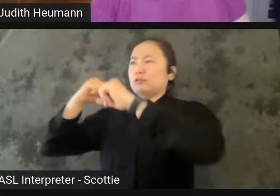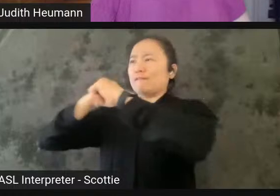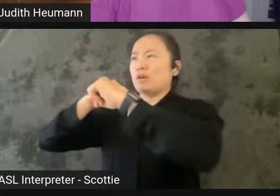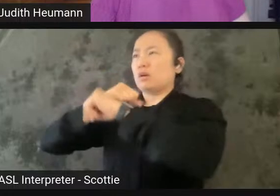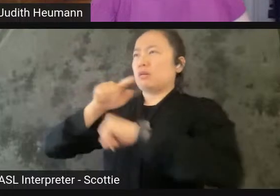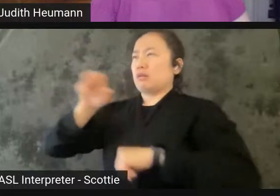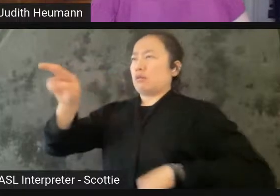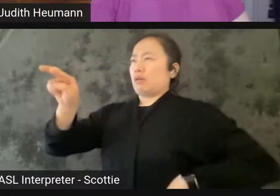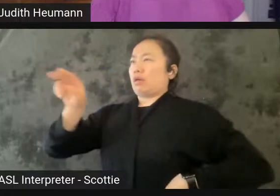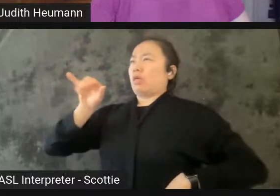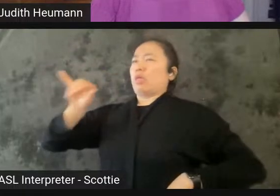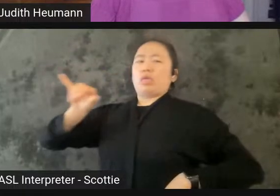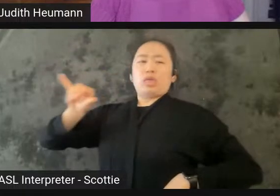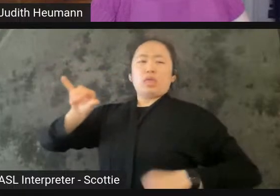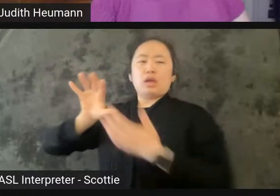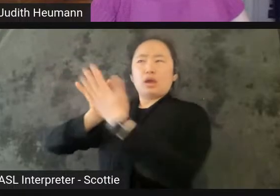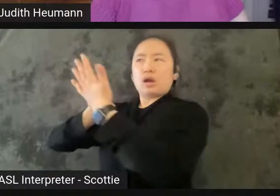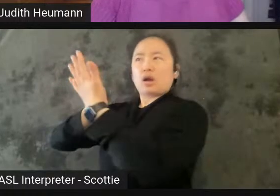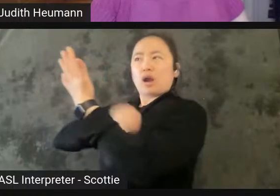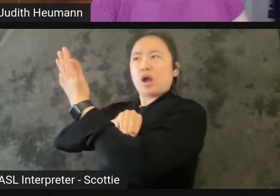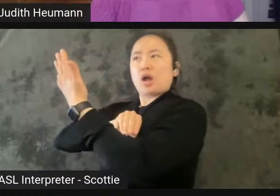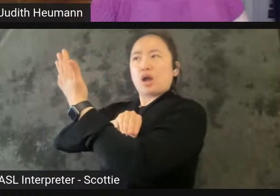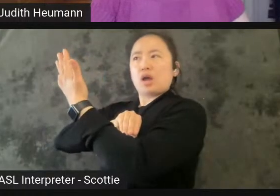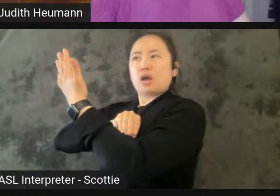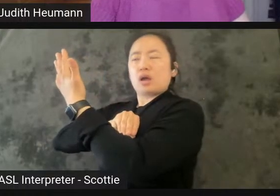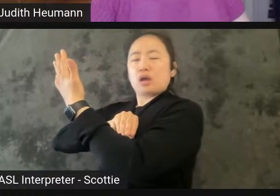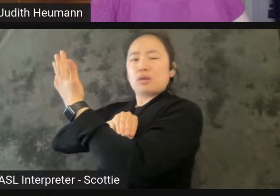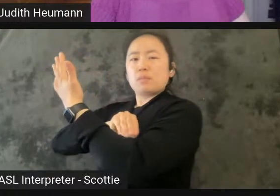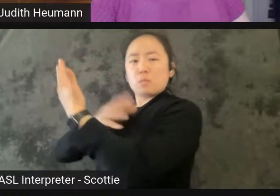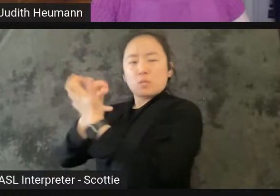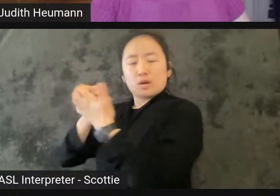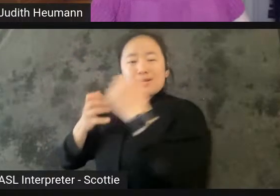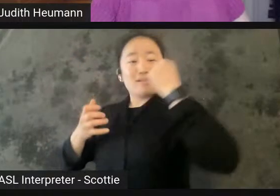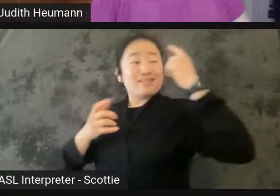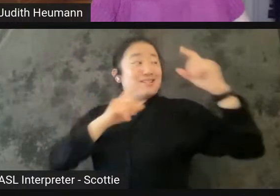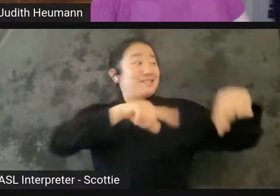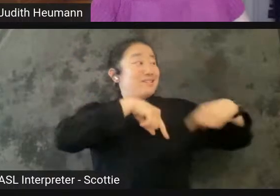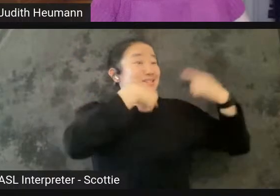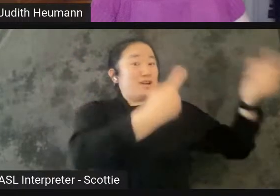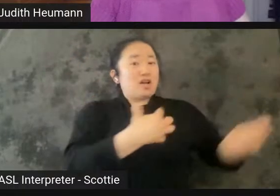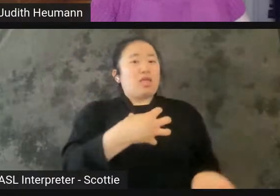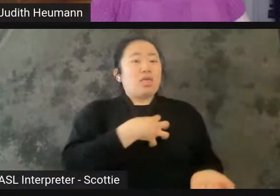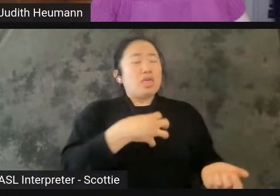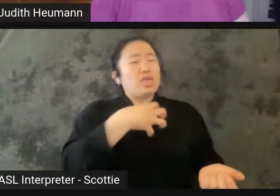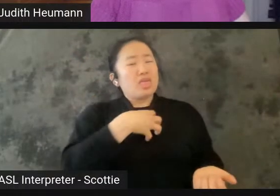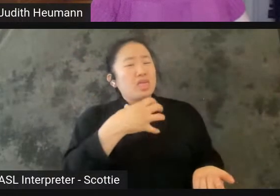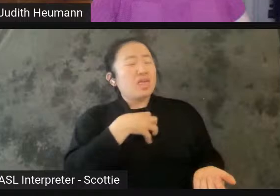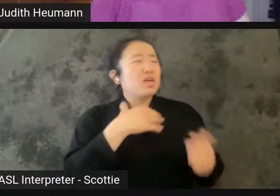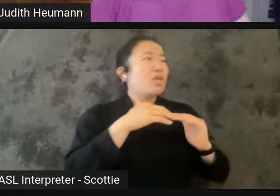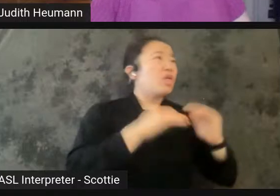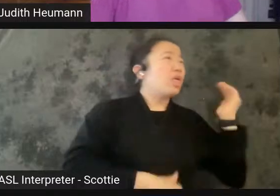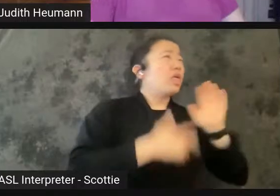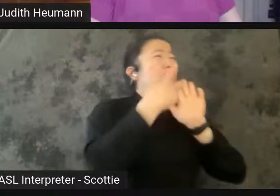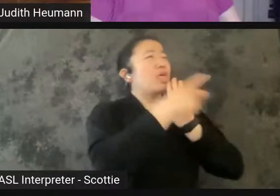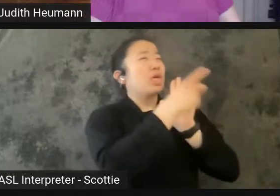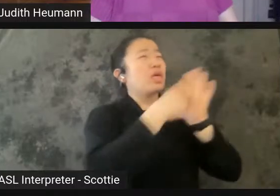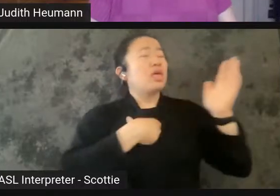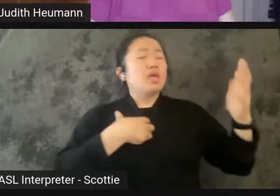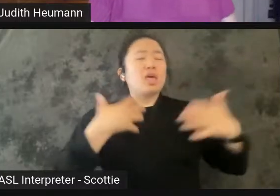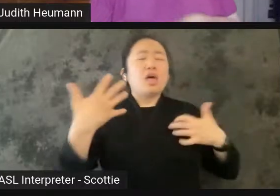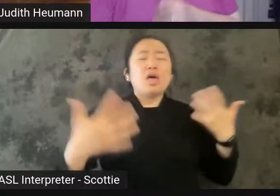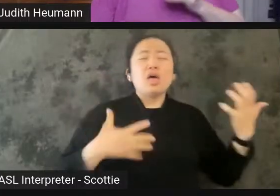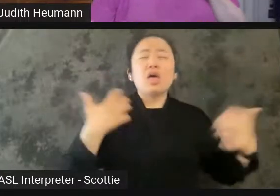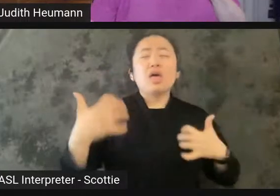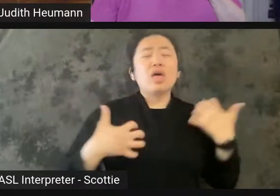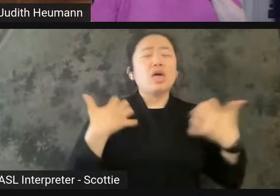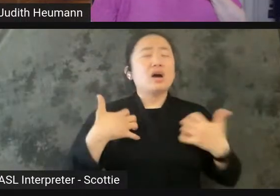at moving away from complaining about the injustices and discrimination, and